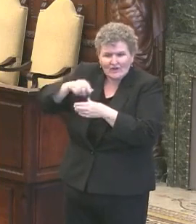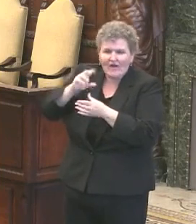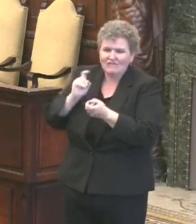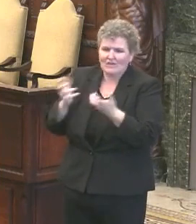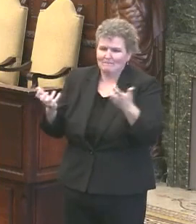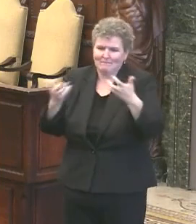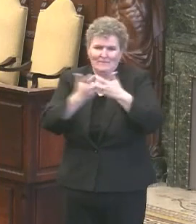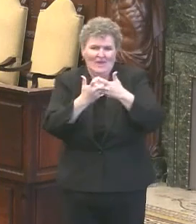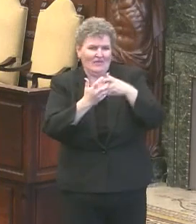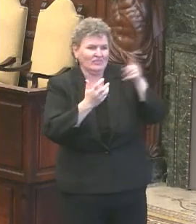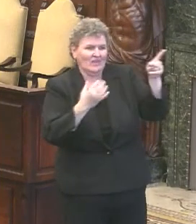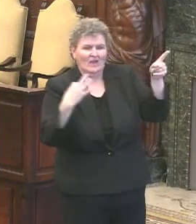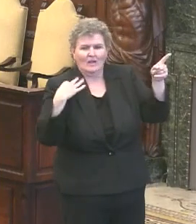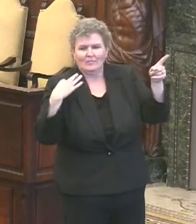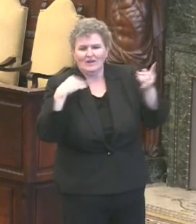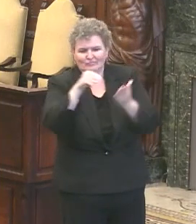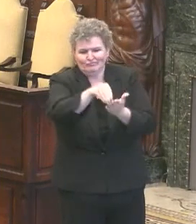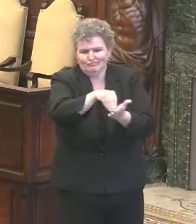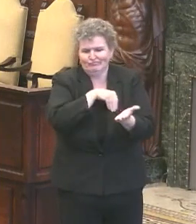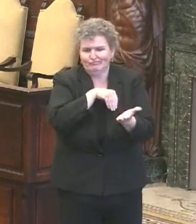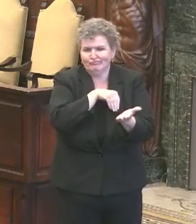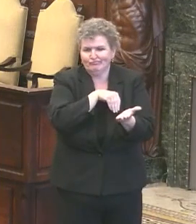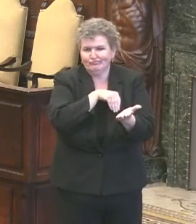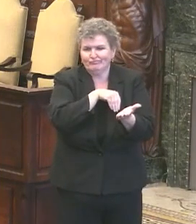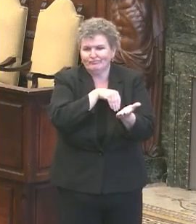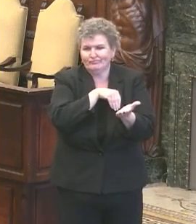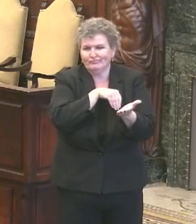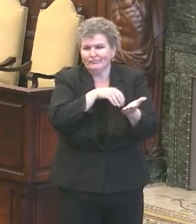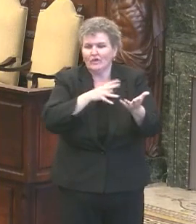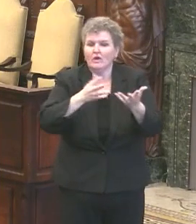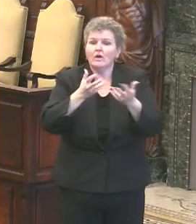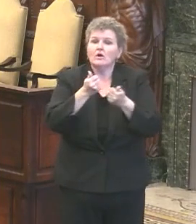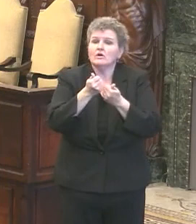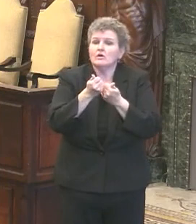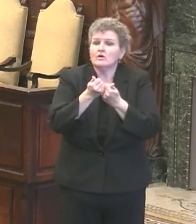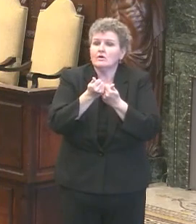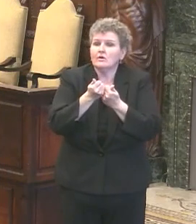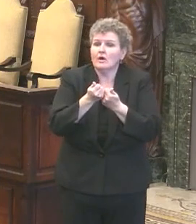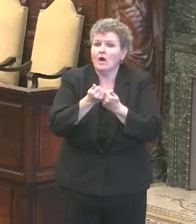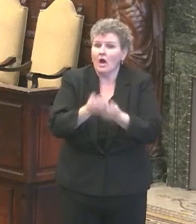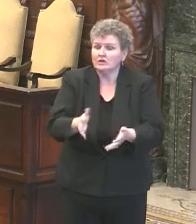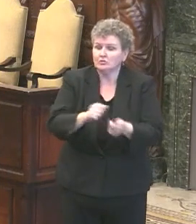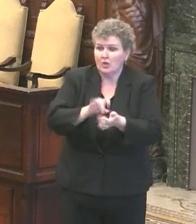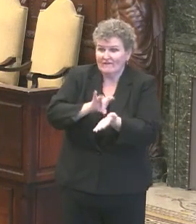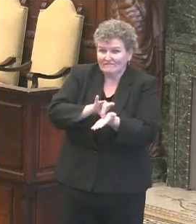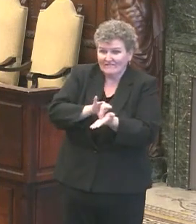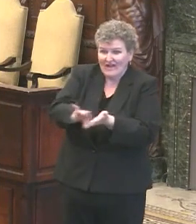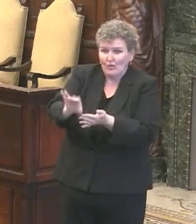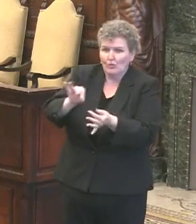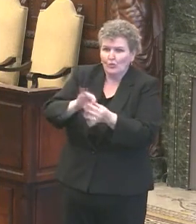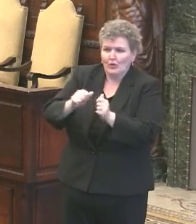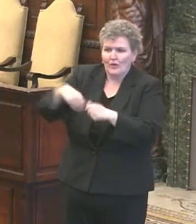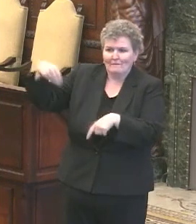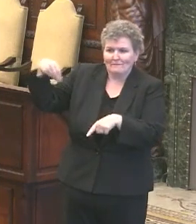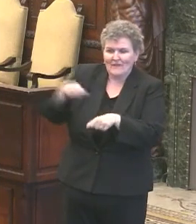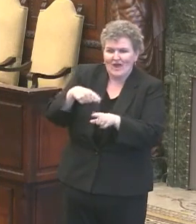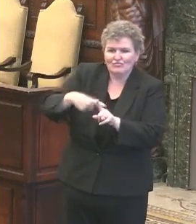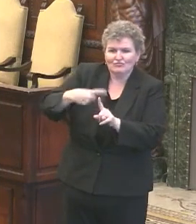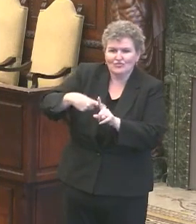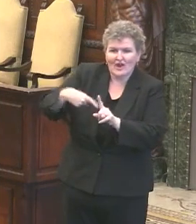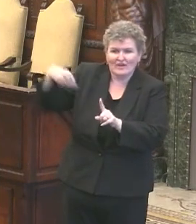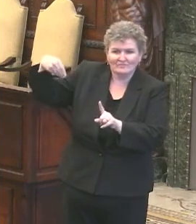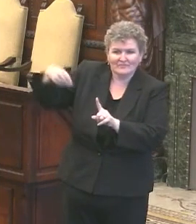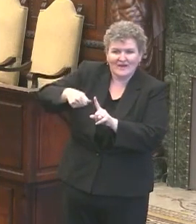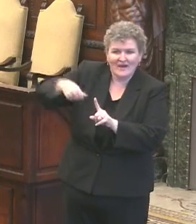a declaration, and the cause of eviction has to be non-payment of rent. So there are certain, it's not 100% applicable to